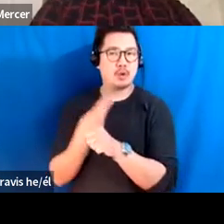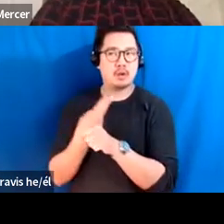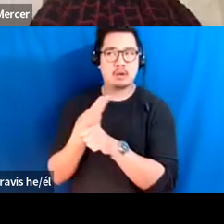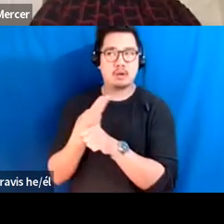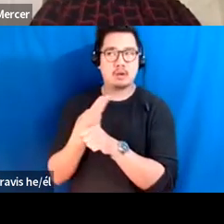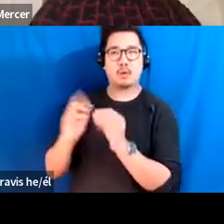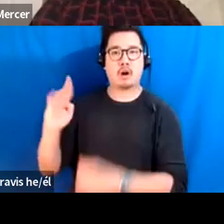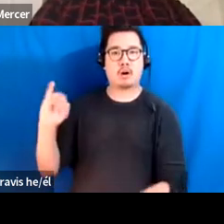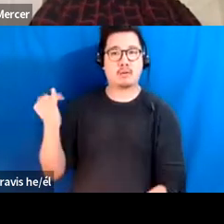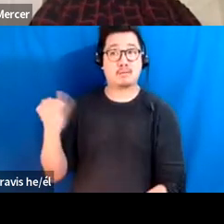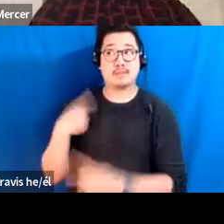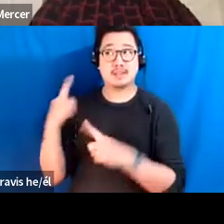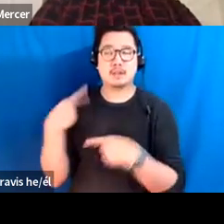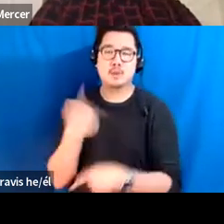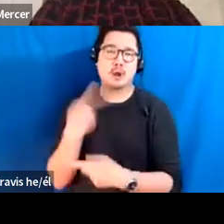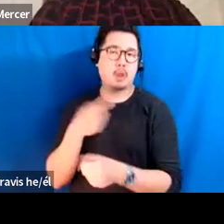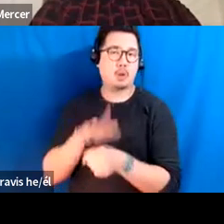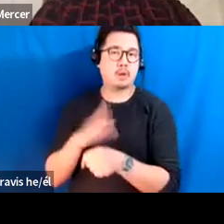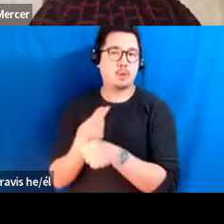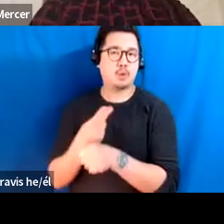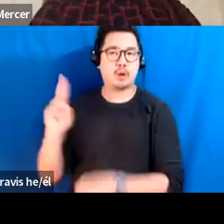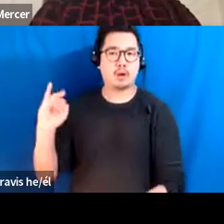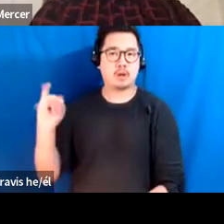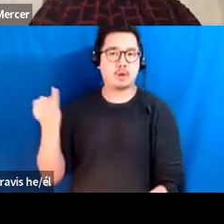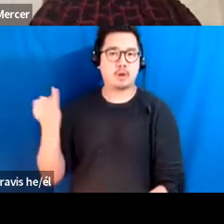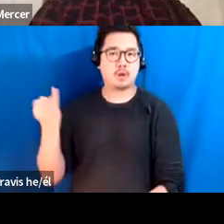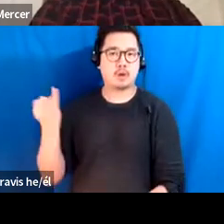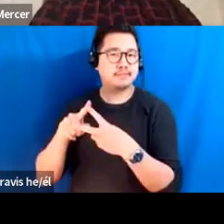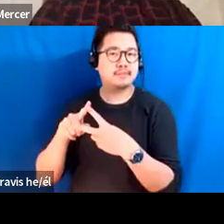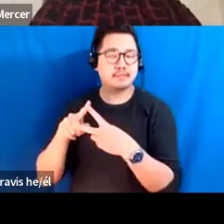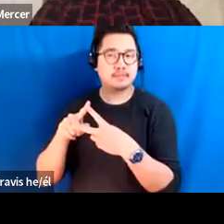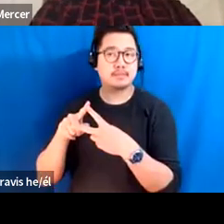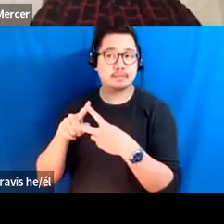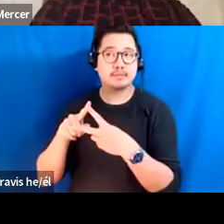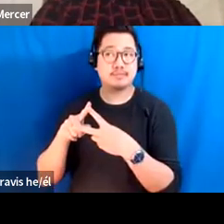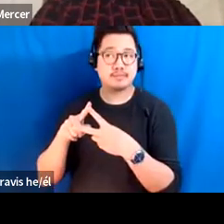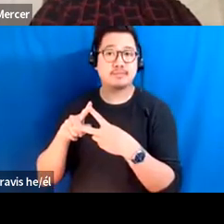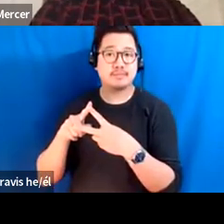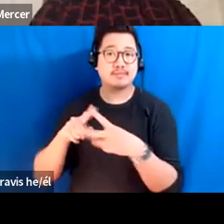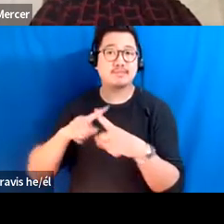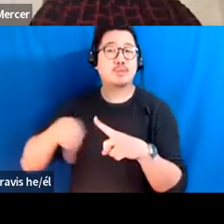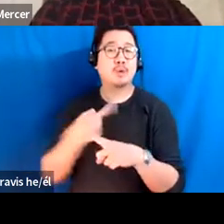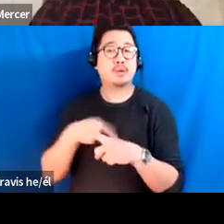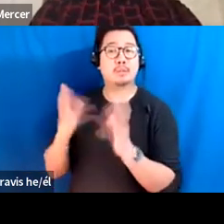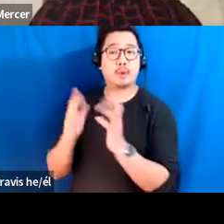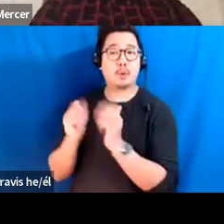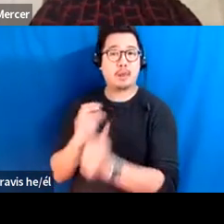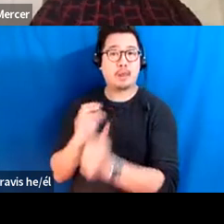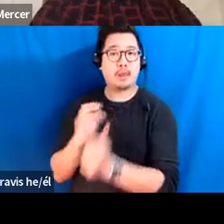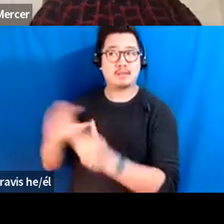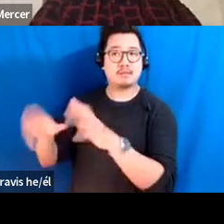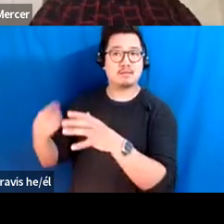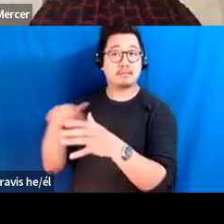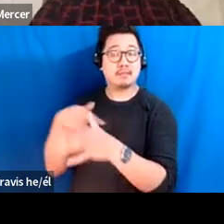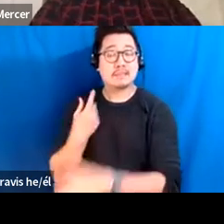we've always been committed to using it so i think we really um when we spoke with that on that body um it was my